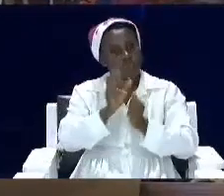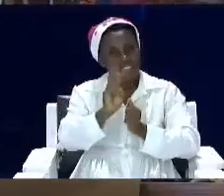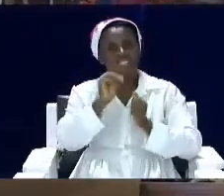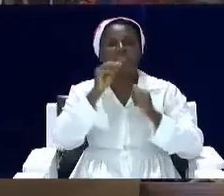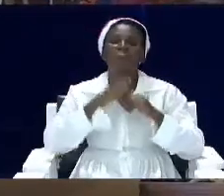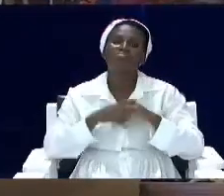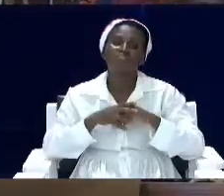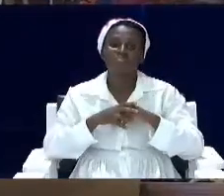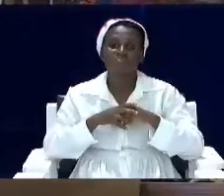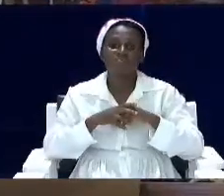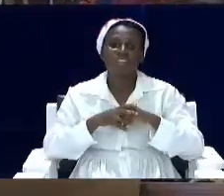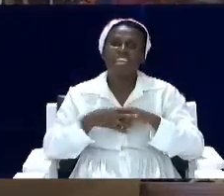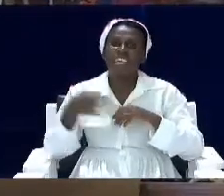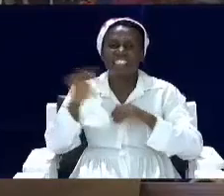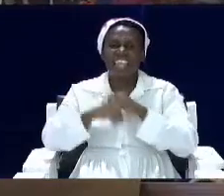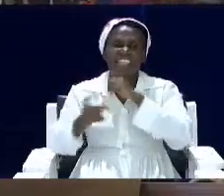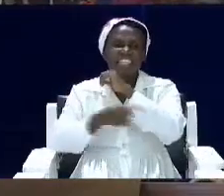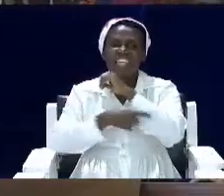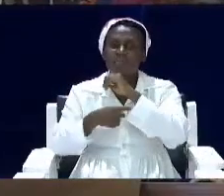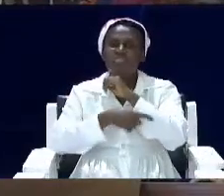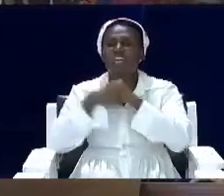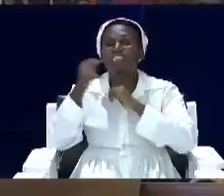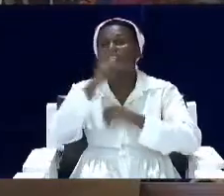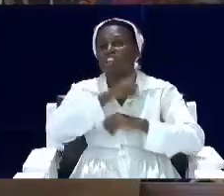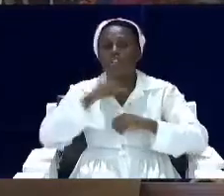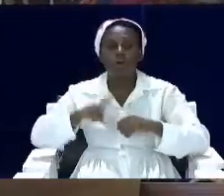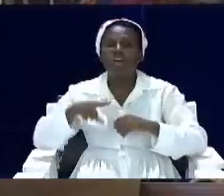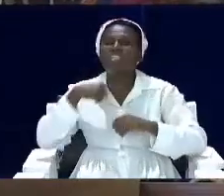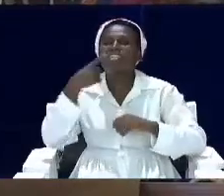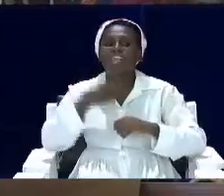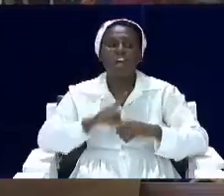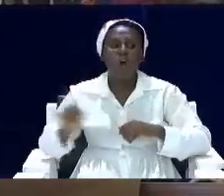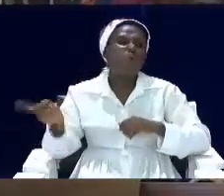They tempted the Lord. They said, where is the Lord?